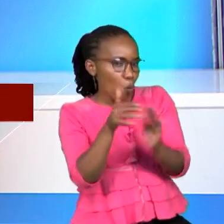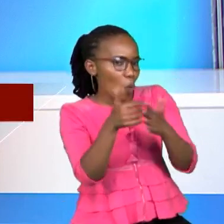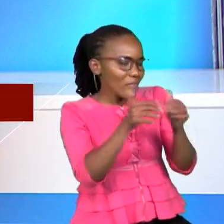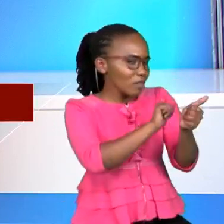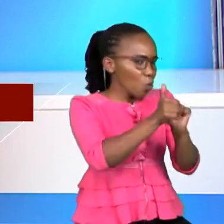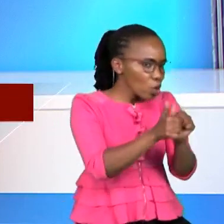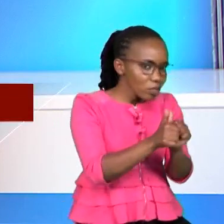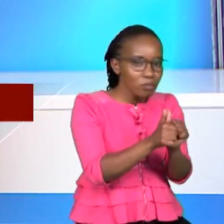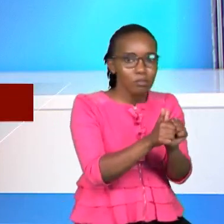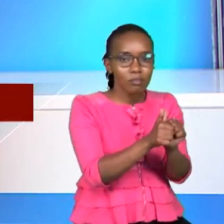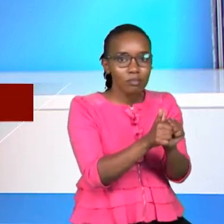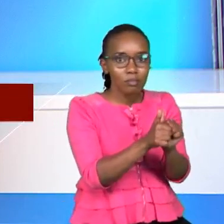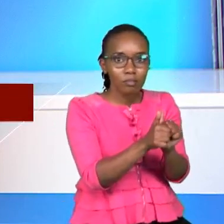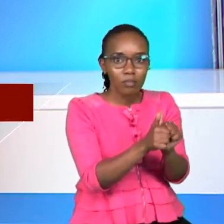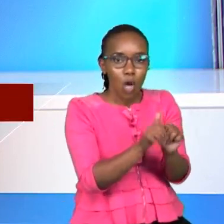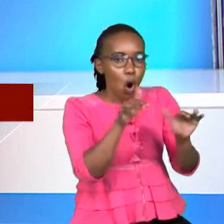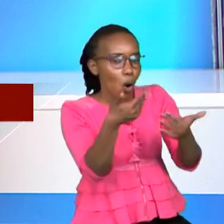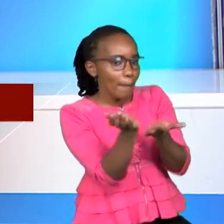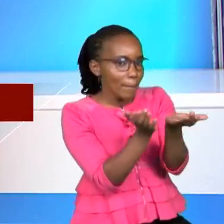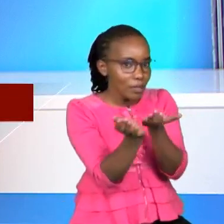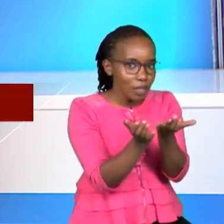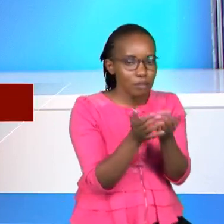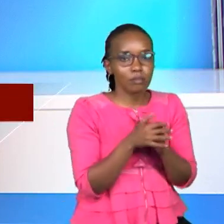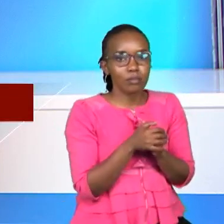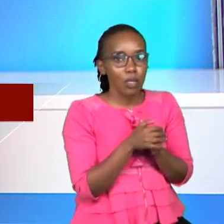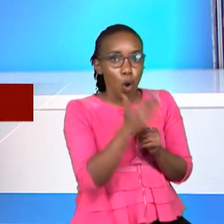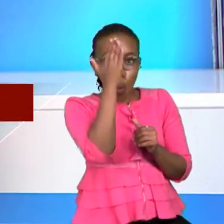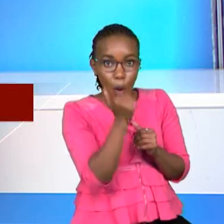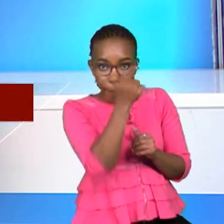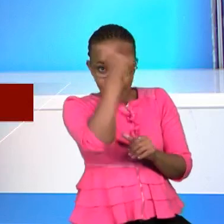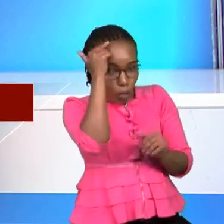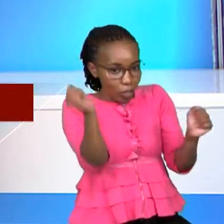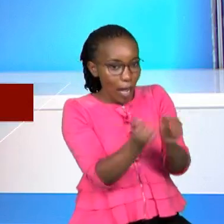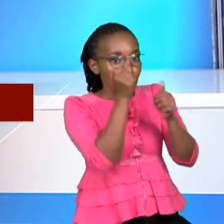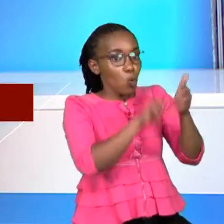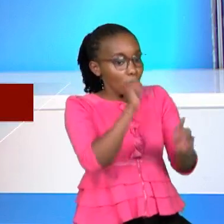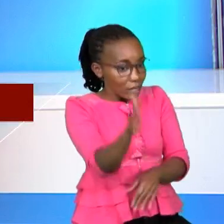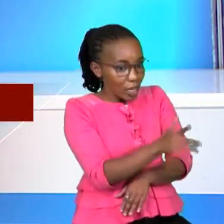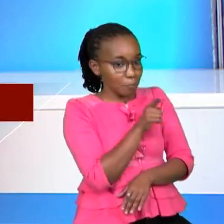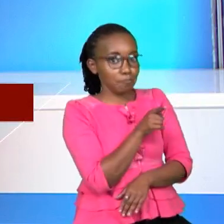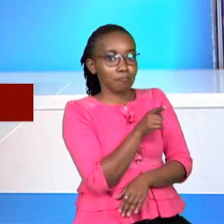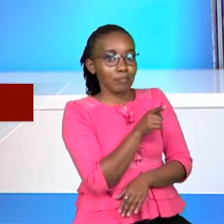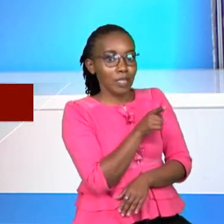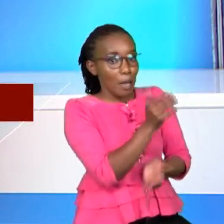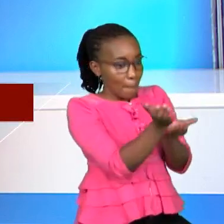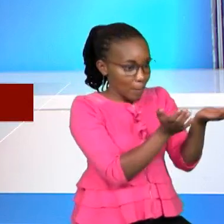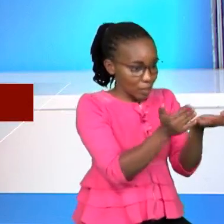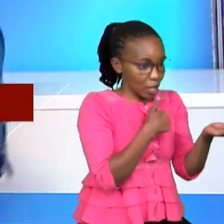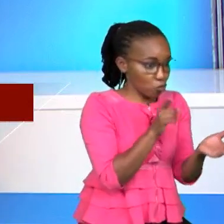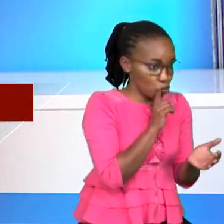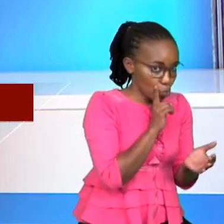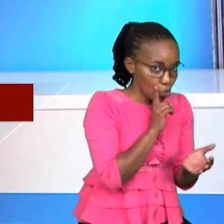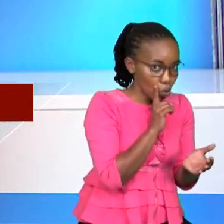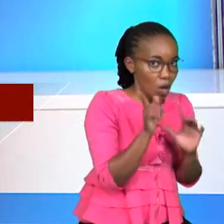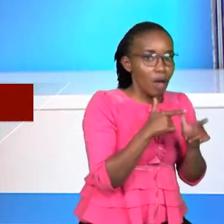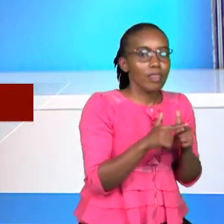sports, whether it is businesses and setting up businesses? Because what happens in the mta, mm-hmm, is you set up a biashara today, tomorrow